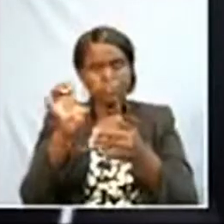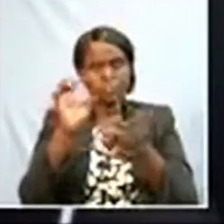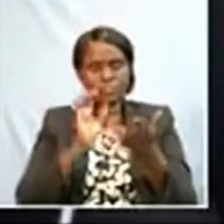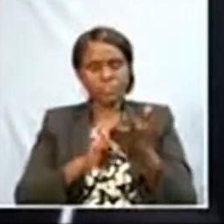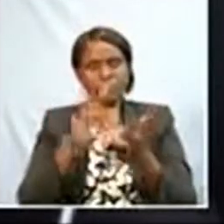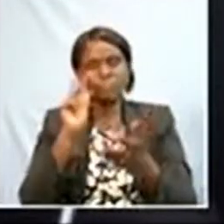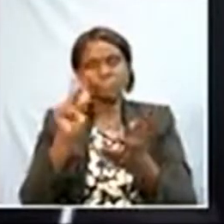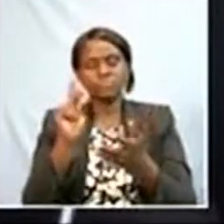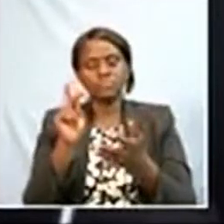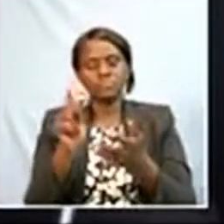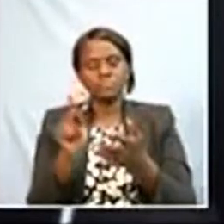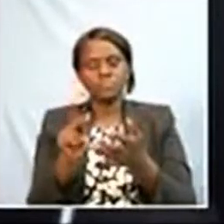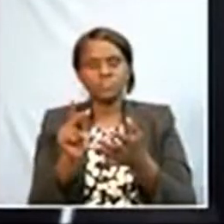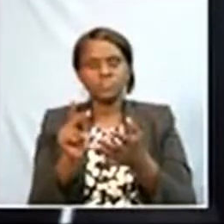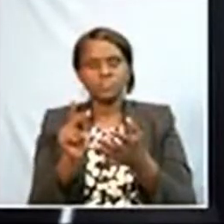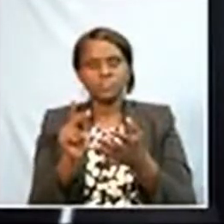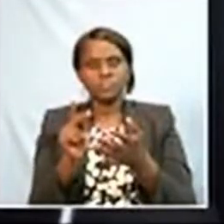kwacha.